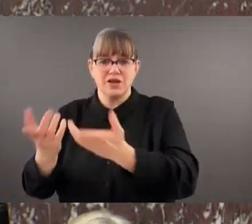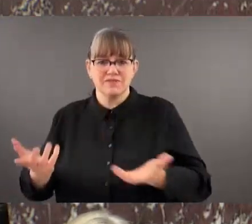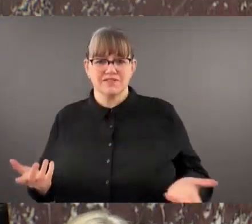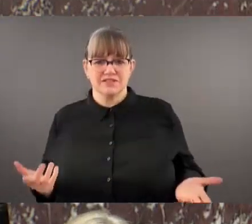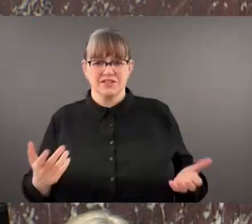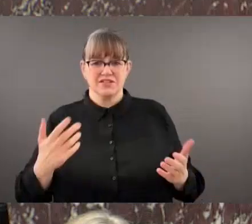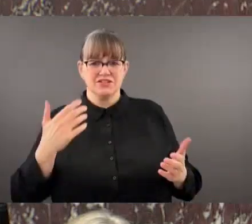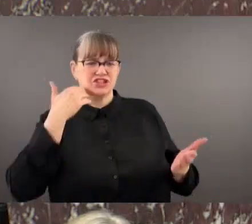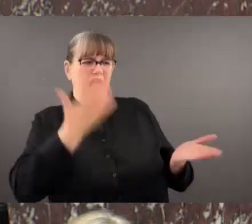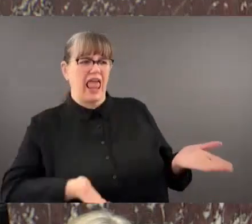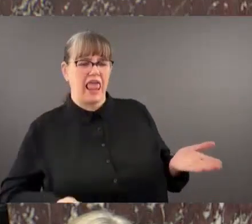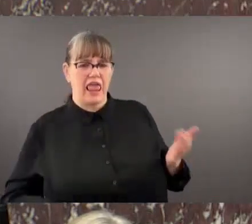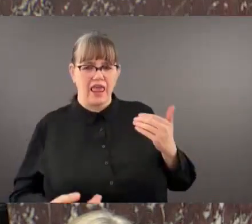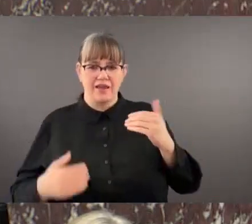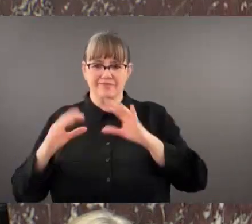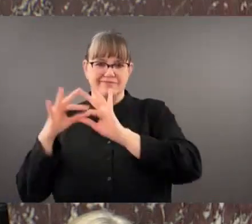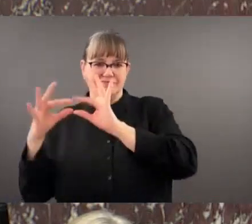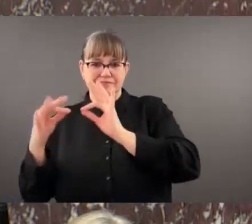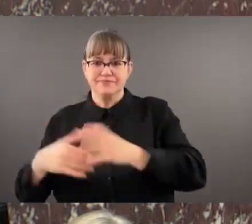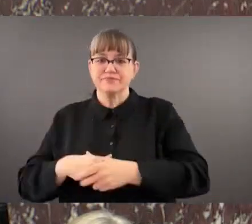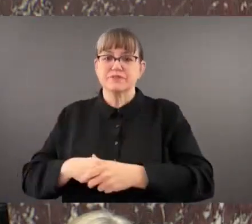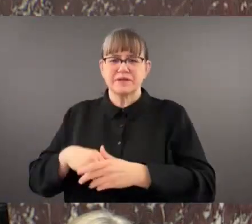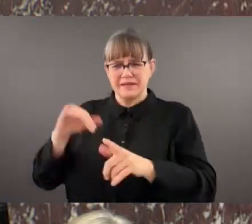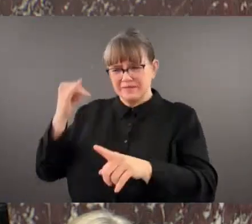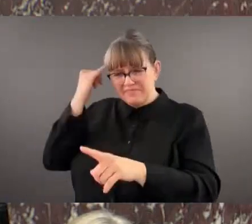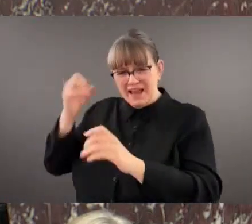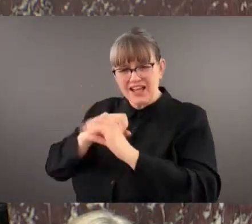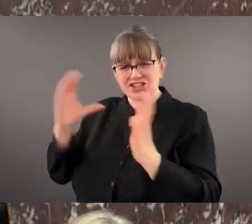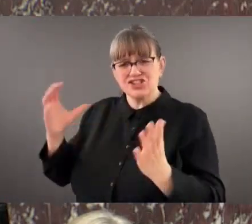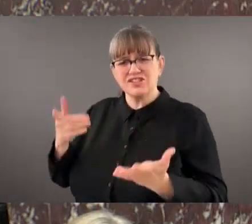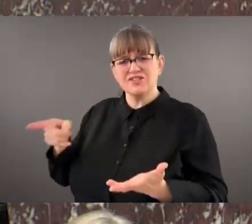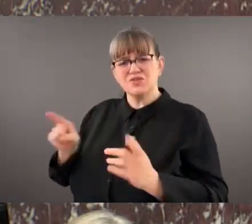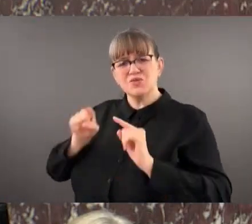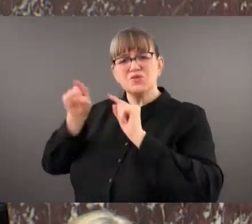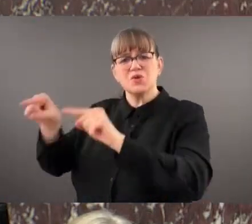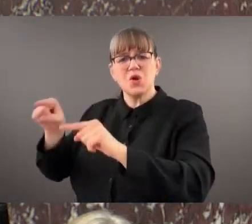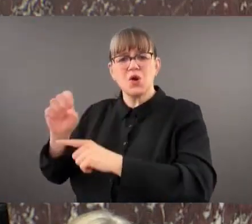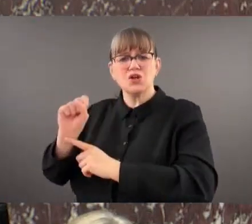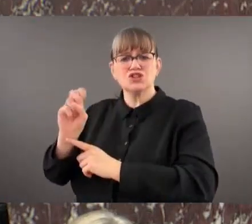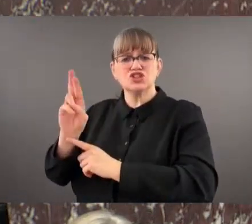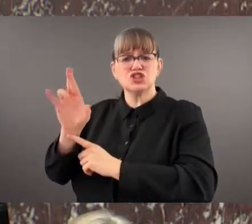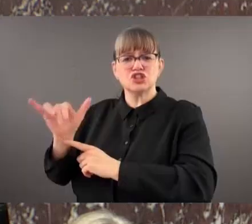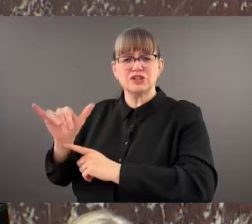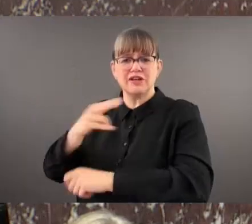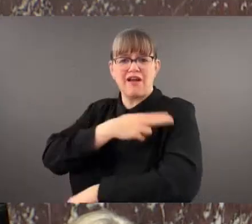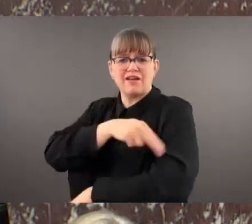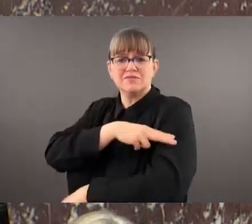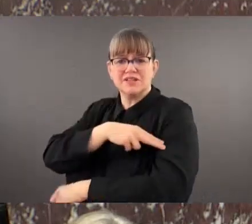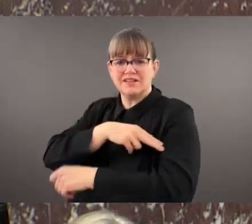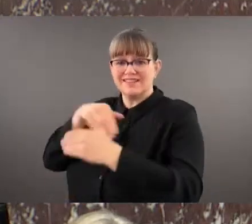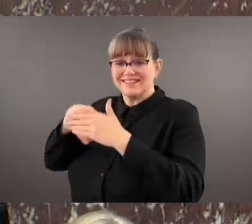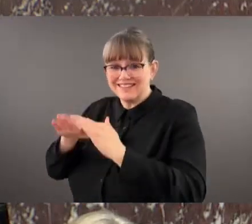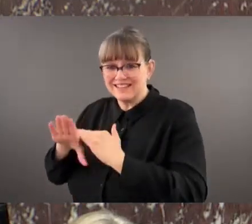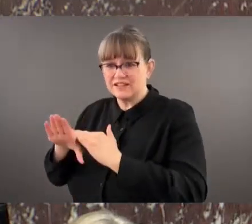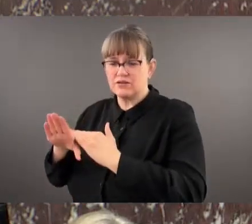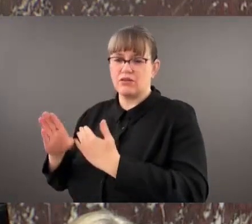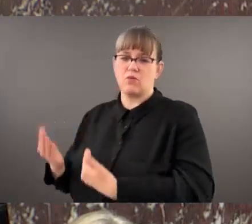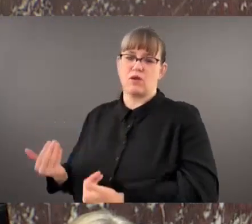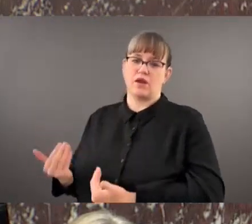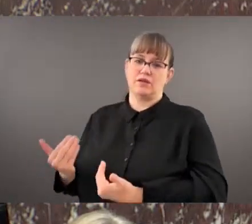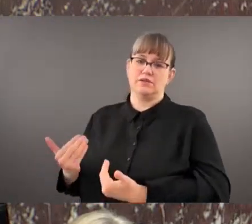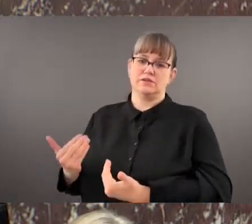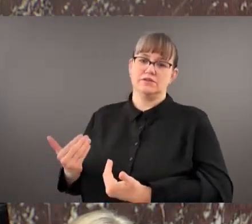imagine going to Surrey Memorial Hospital and waiting 18 hours to access an emergency room department?